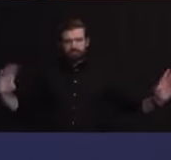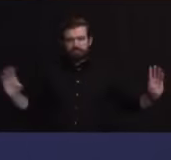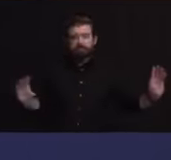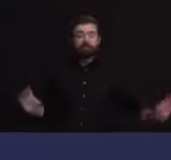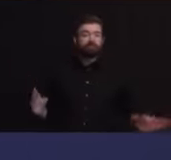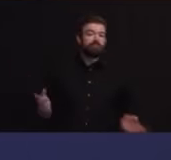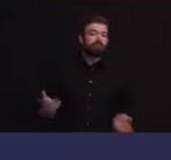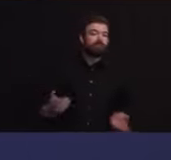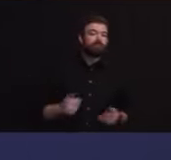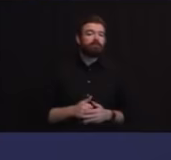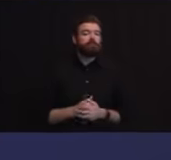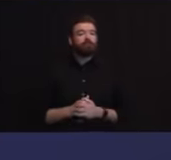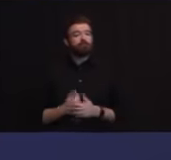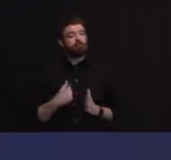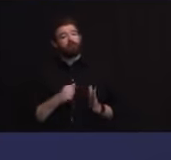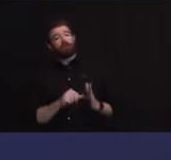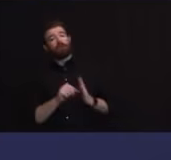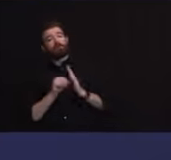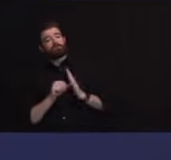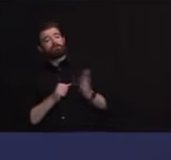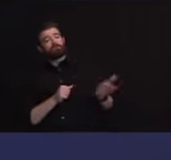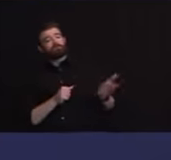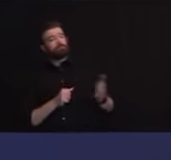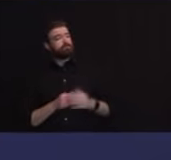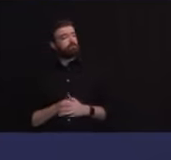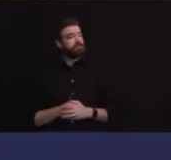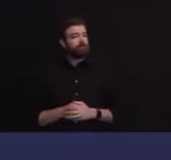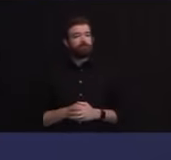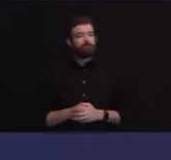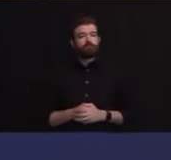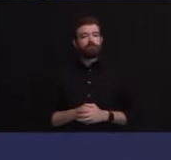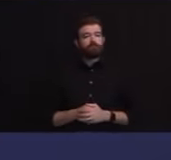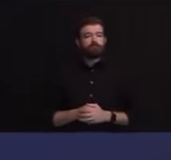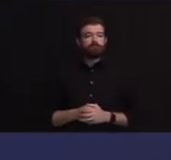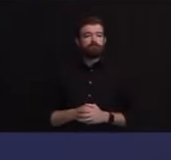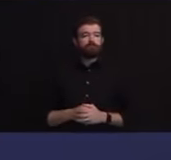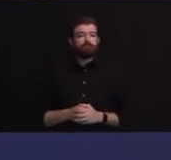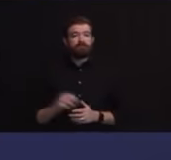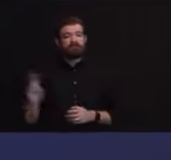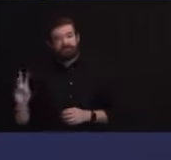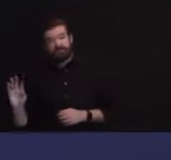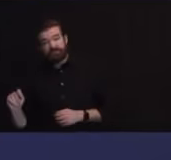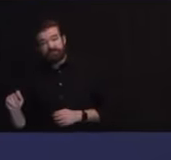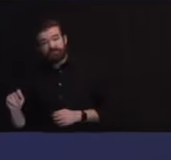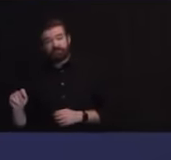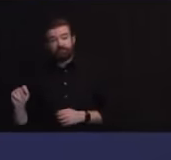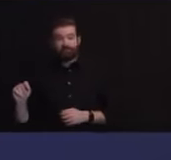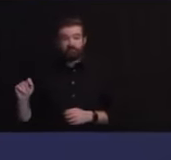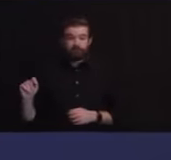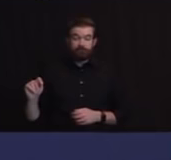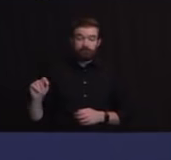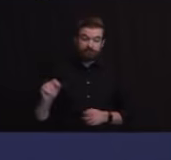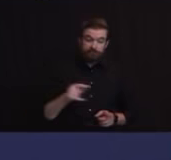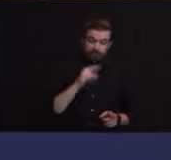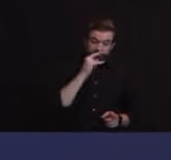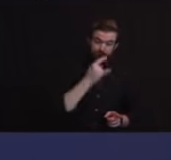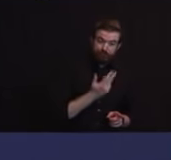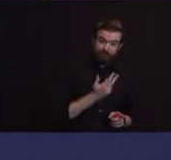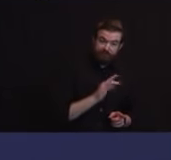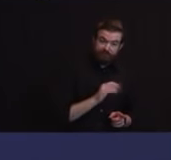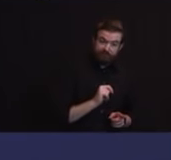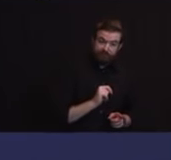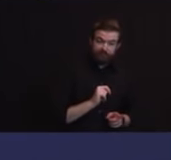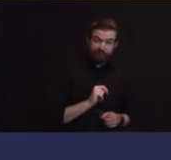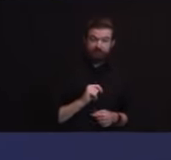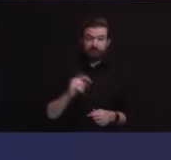Pretty impressive, but either 6 versus 3 with kids or specs on partitions. Ed,